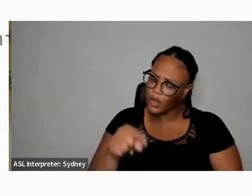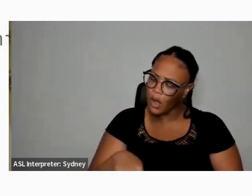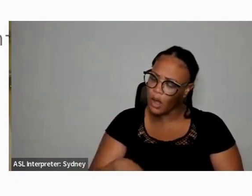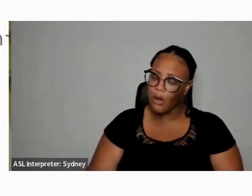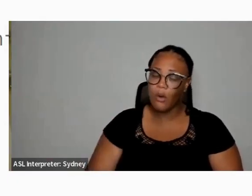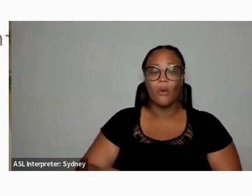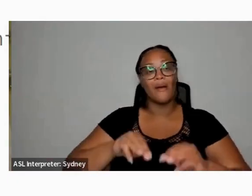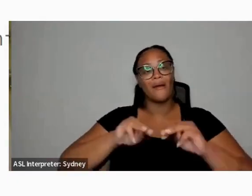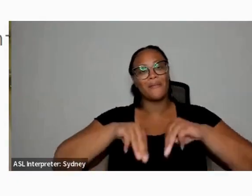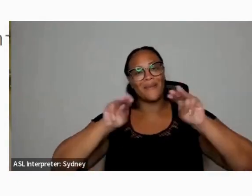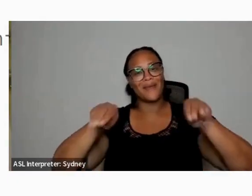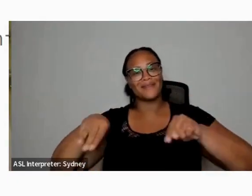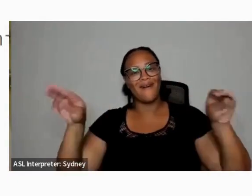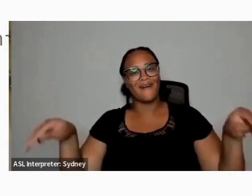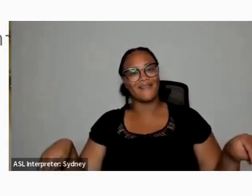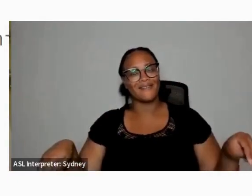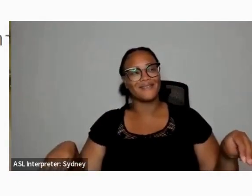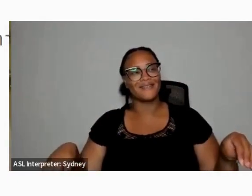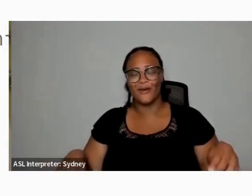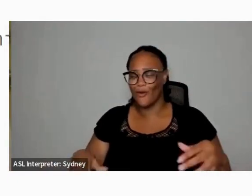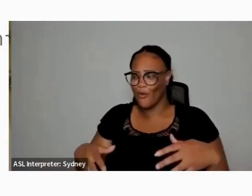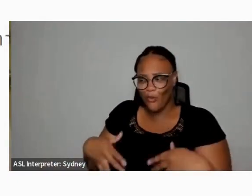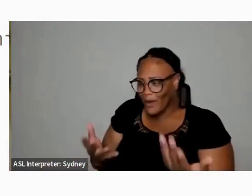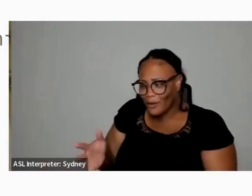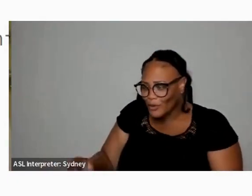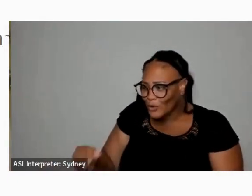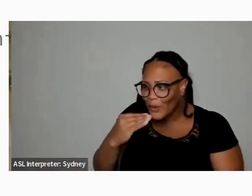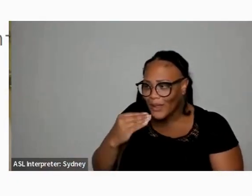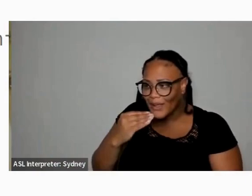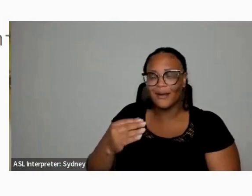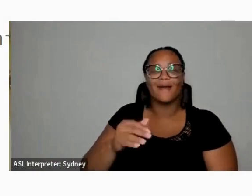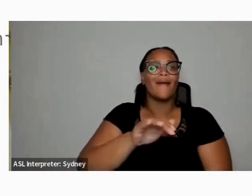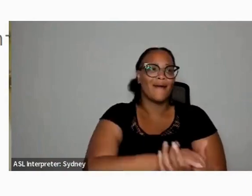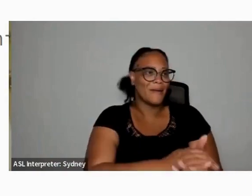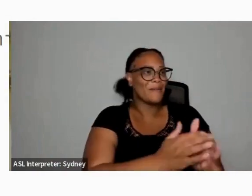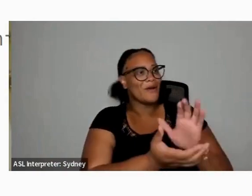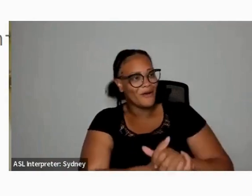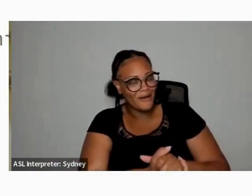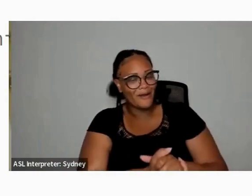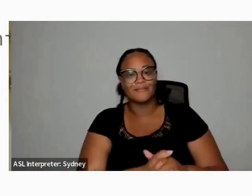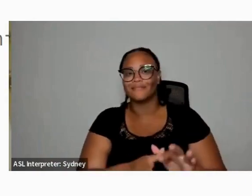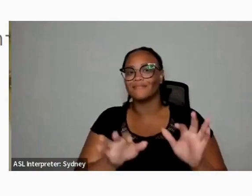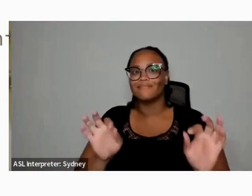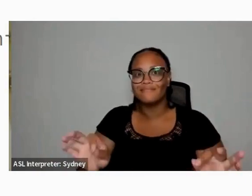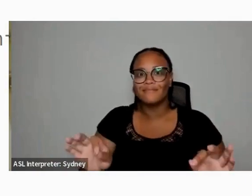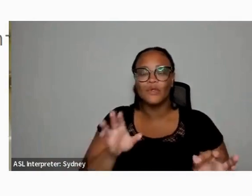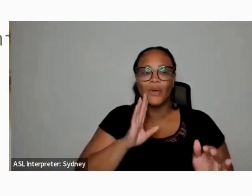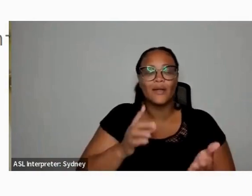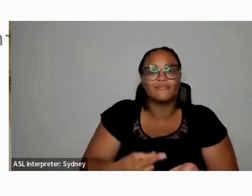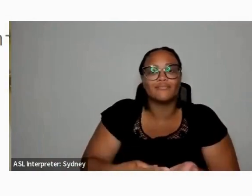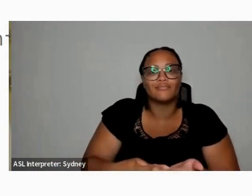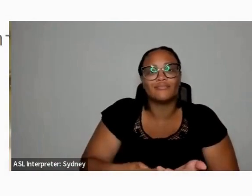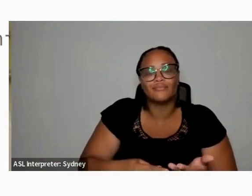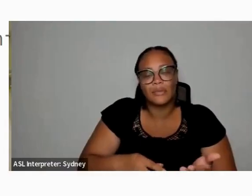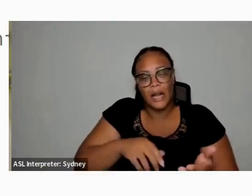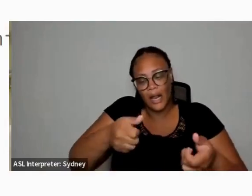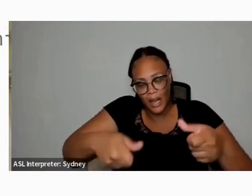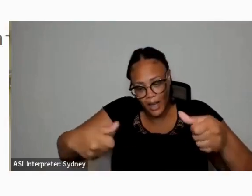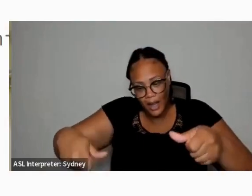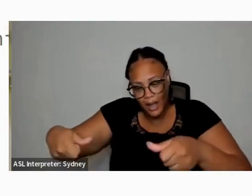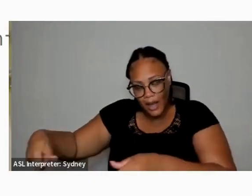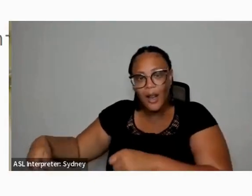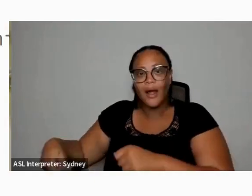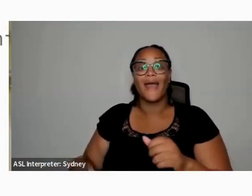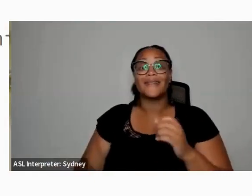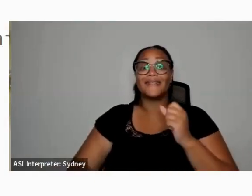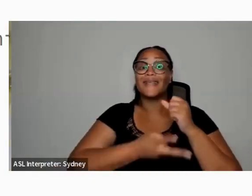Let's talk about all of that. And then you can save your books and you can build a personal library. So you can look at your books over